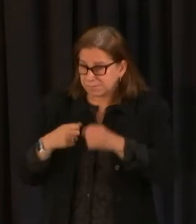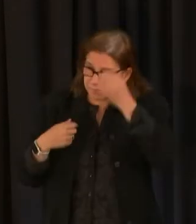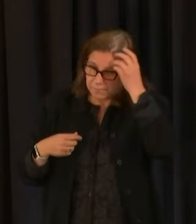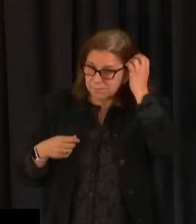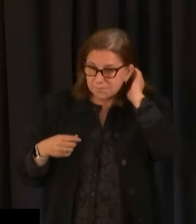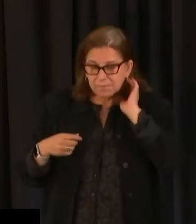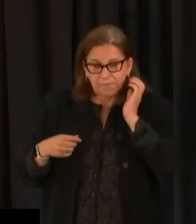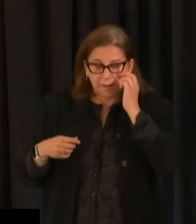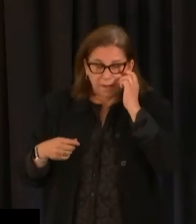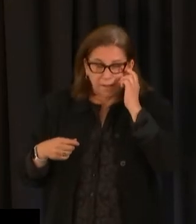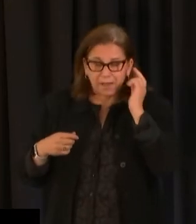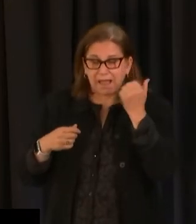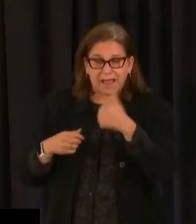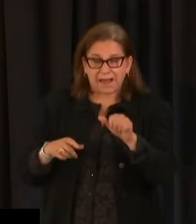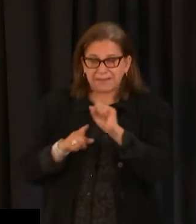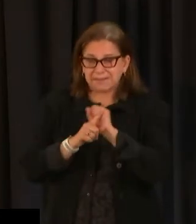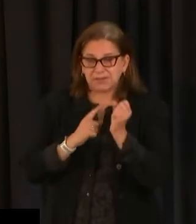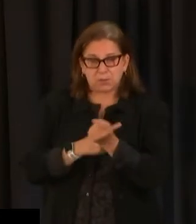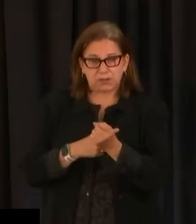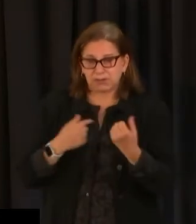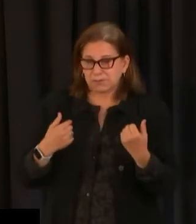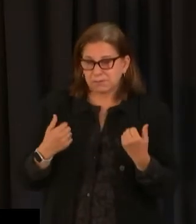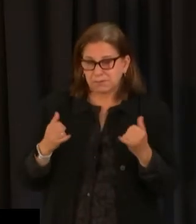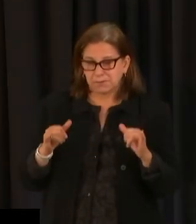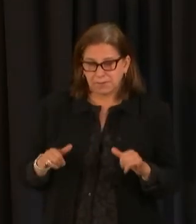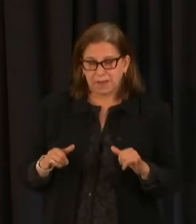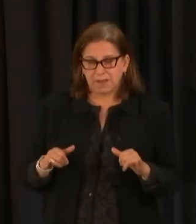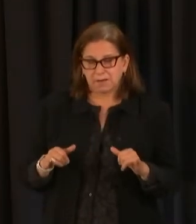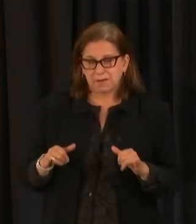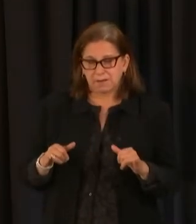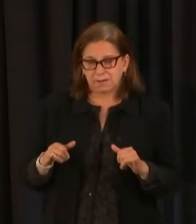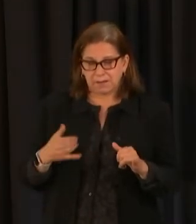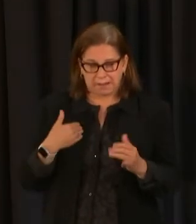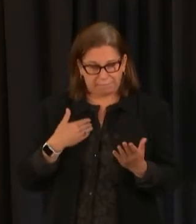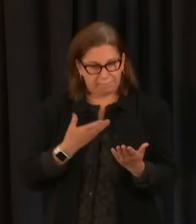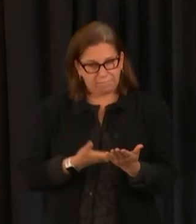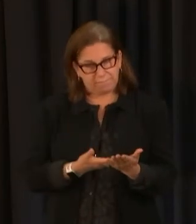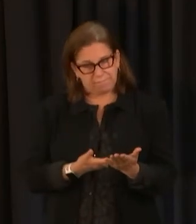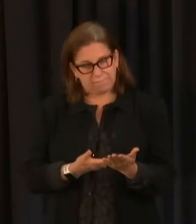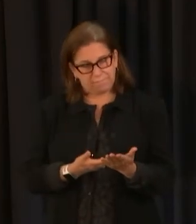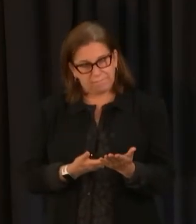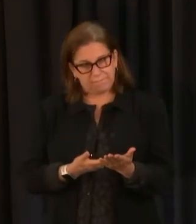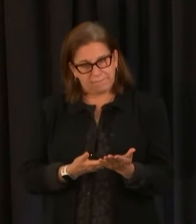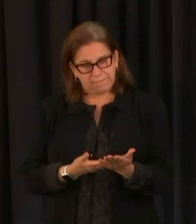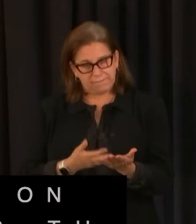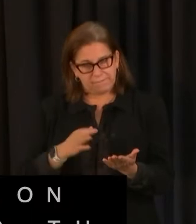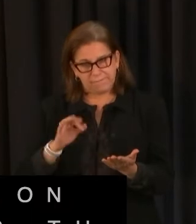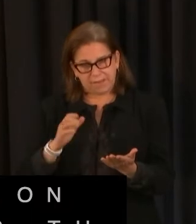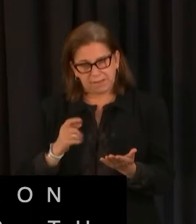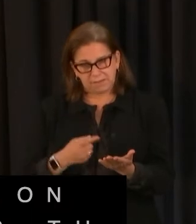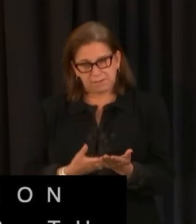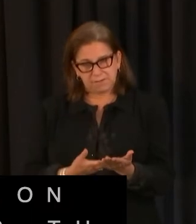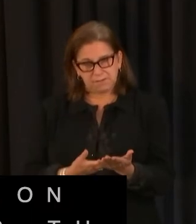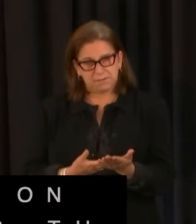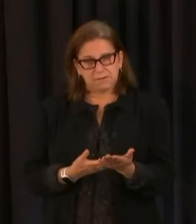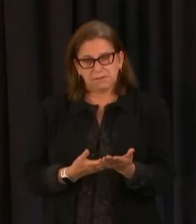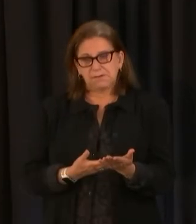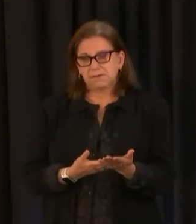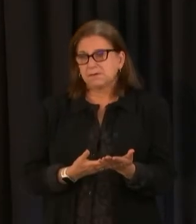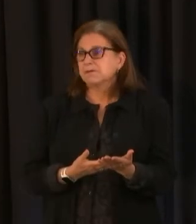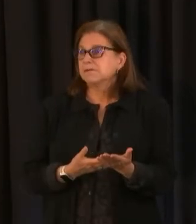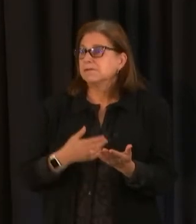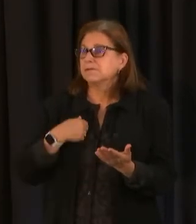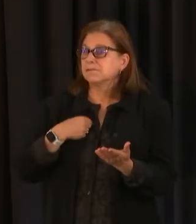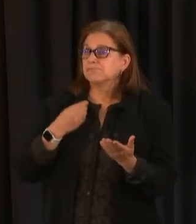every situation we approach with the facts that we have in hand. I don't know that we have made a blanket